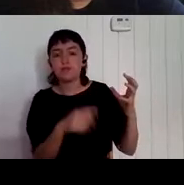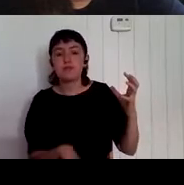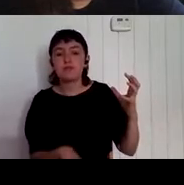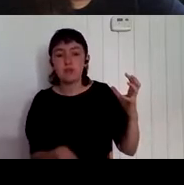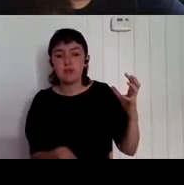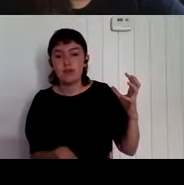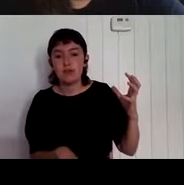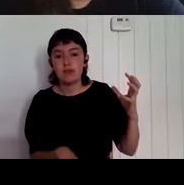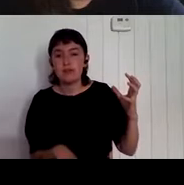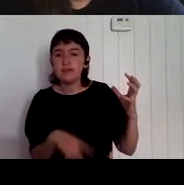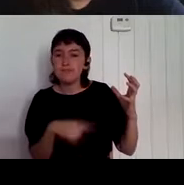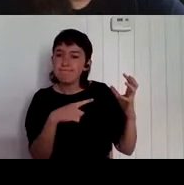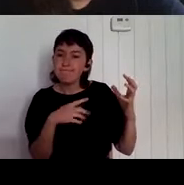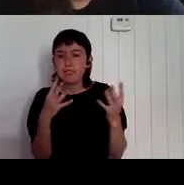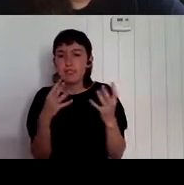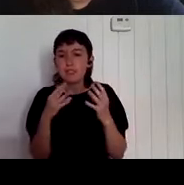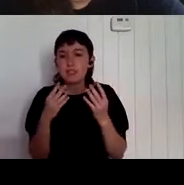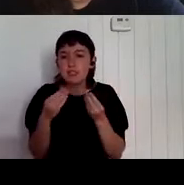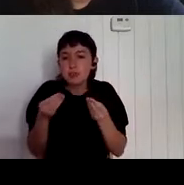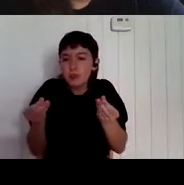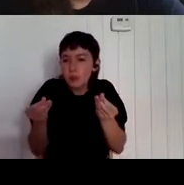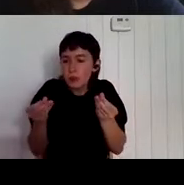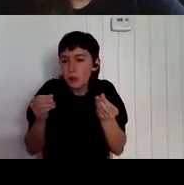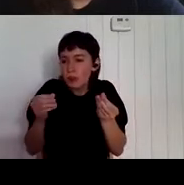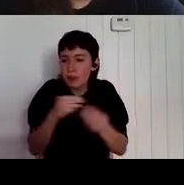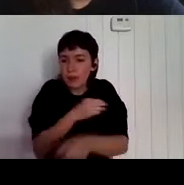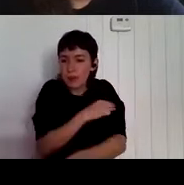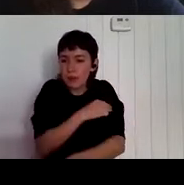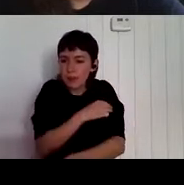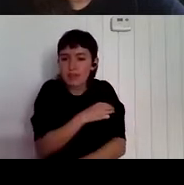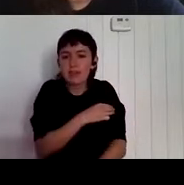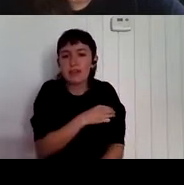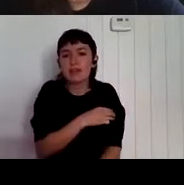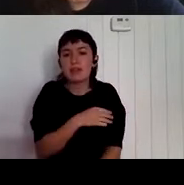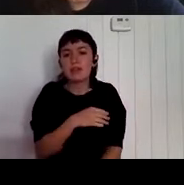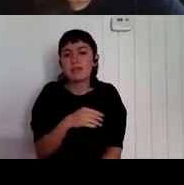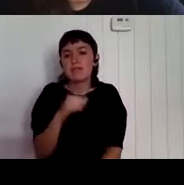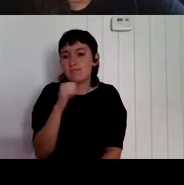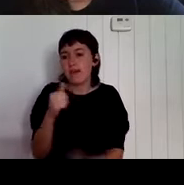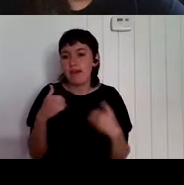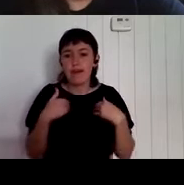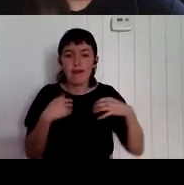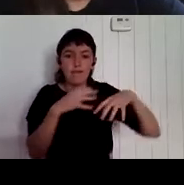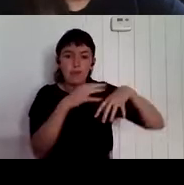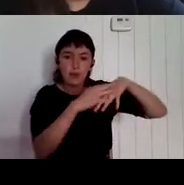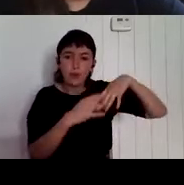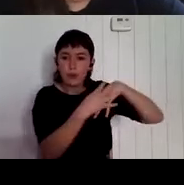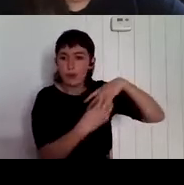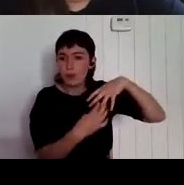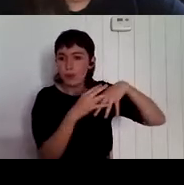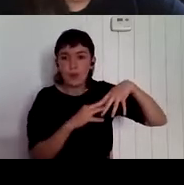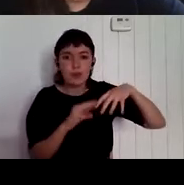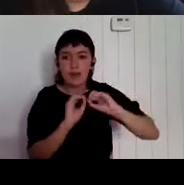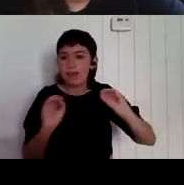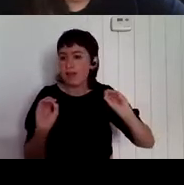smooth muscle-like in the sense that they don't have striations or stripes. So for those who have studied muscle before,